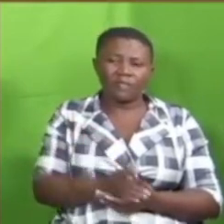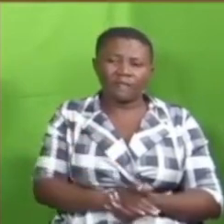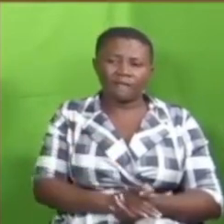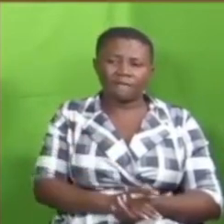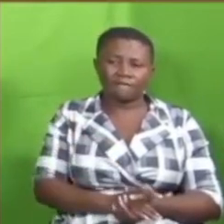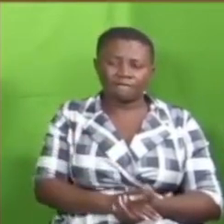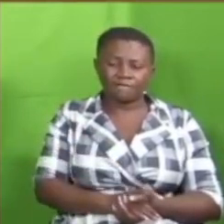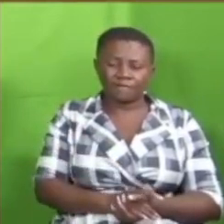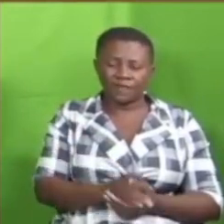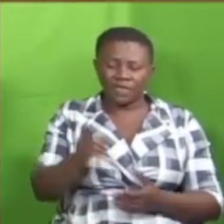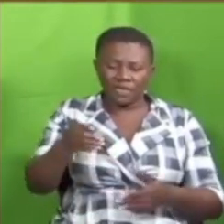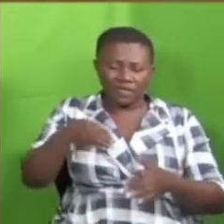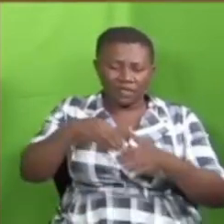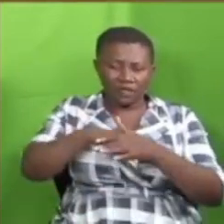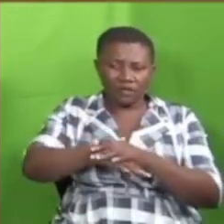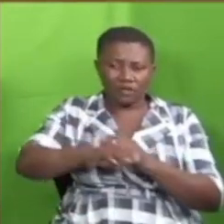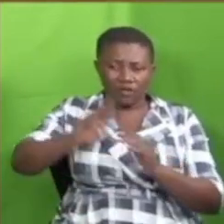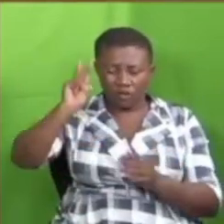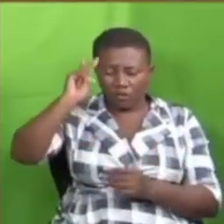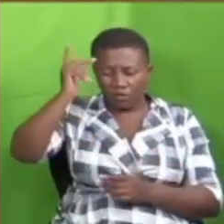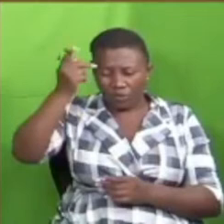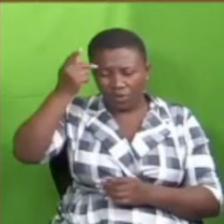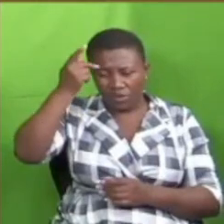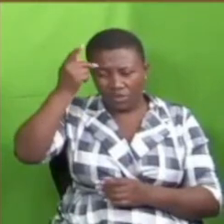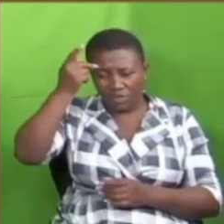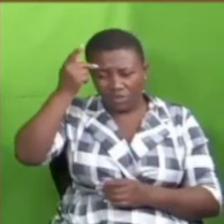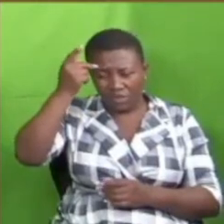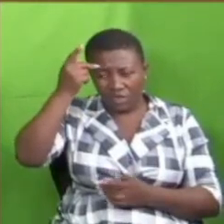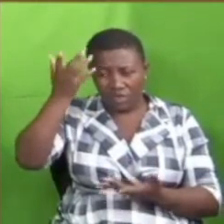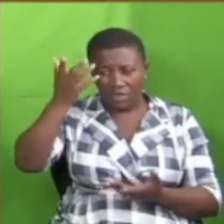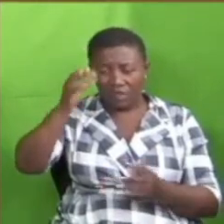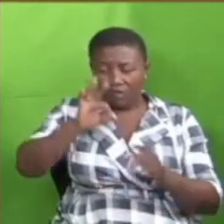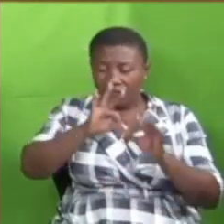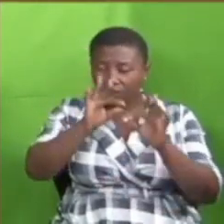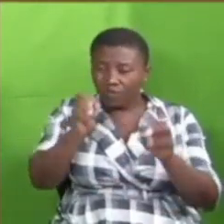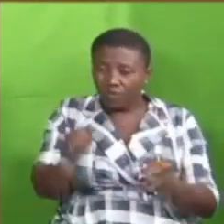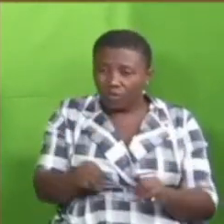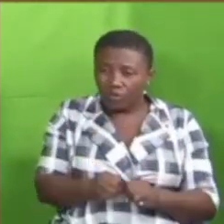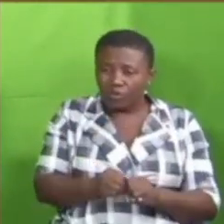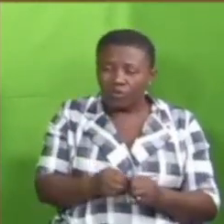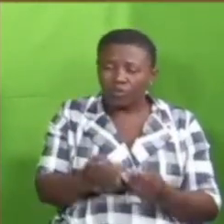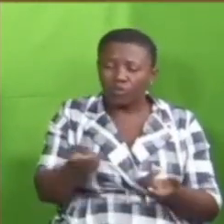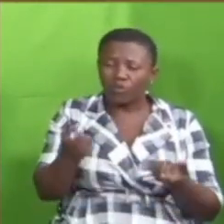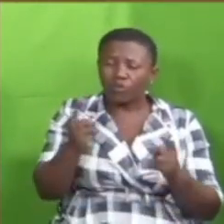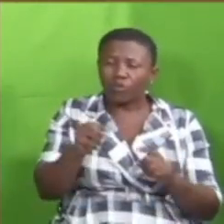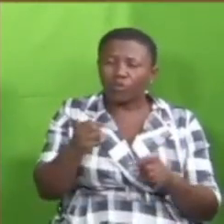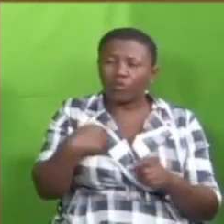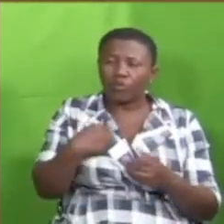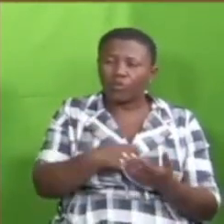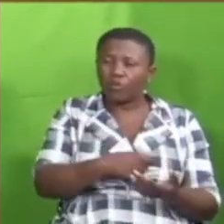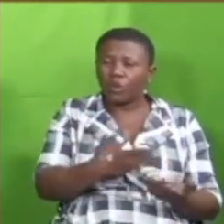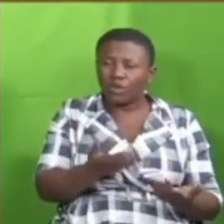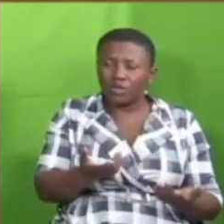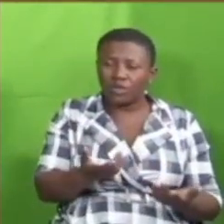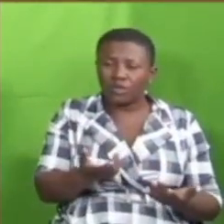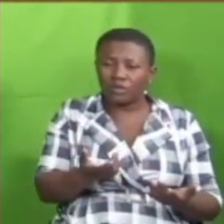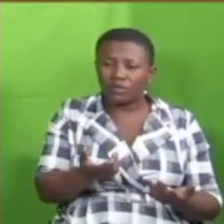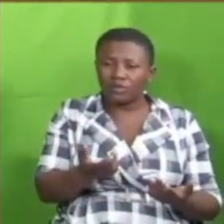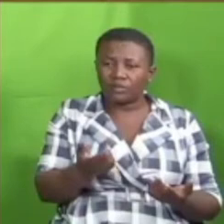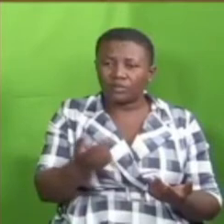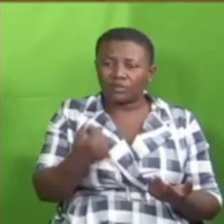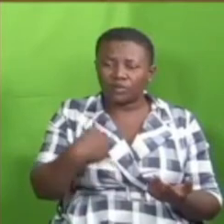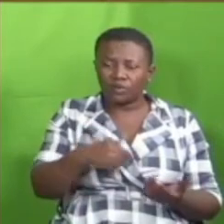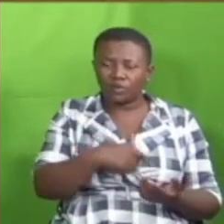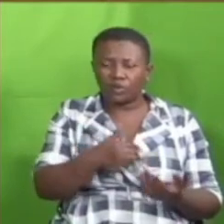the political scene, at the Shamal constituency at the time when we were gearing up. And we